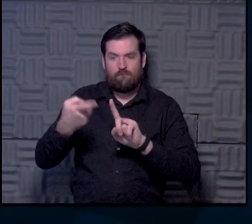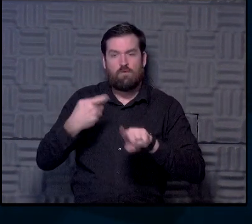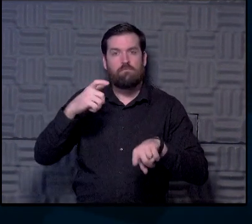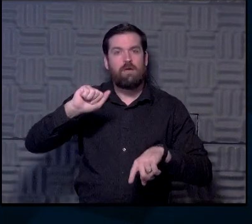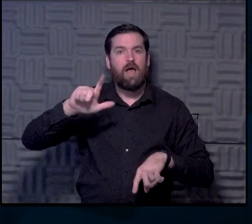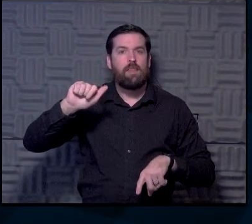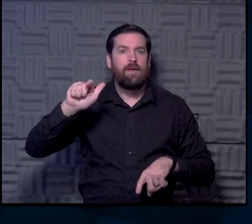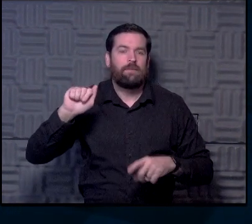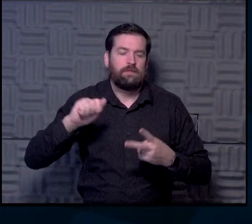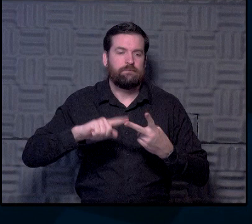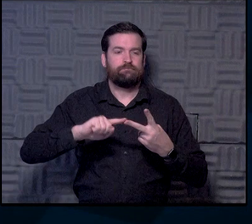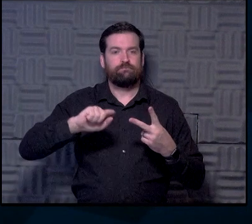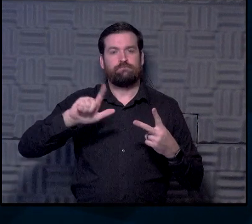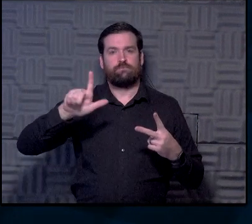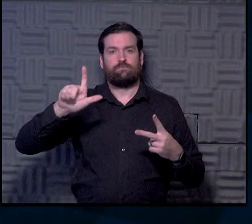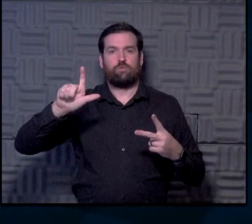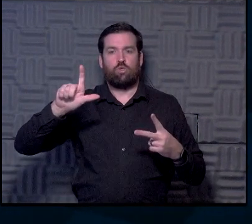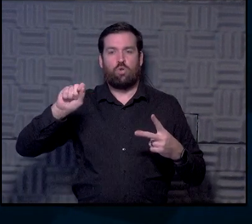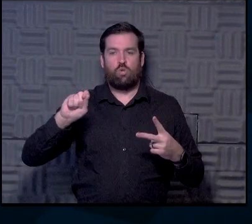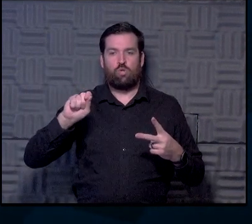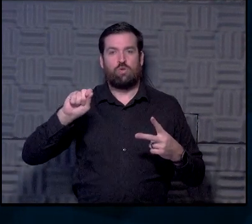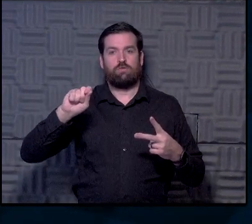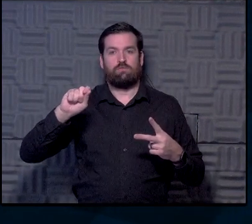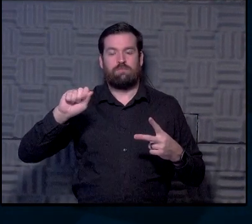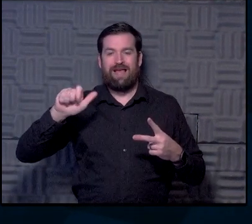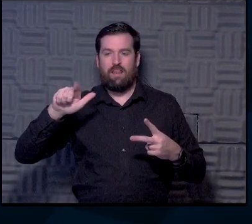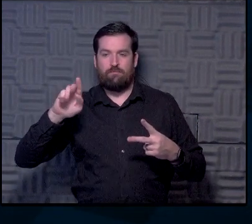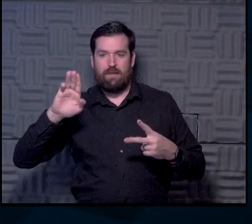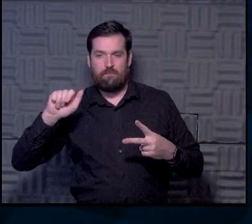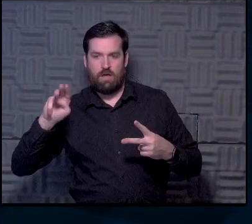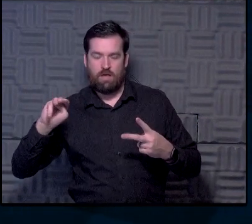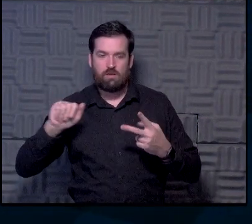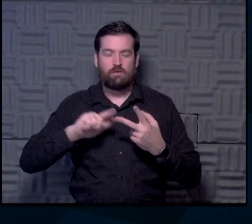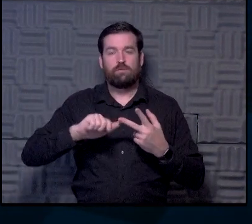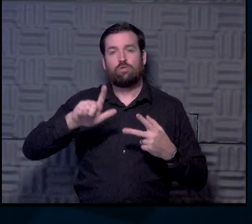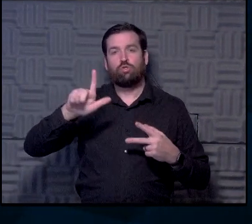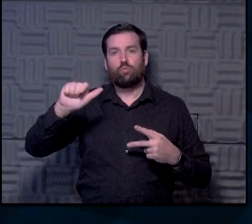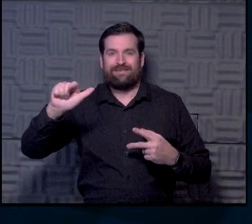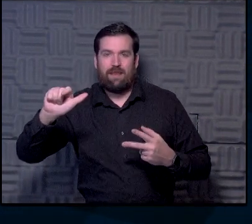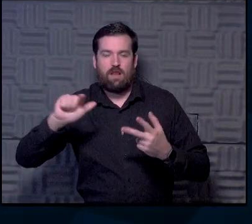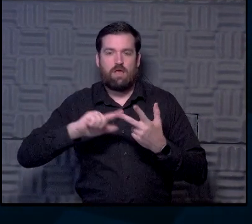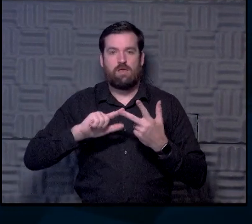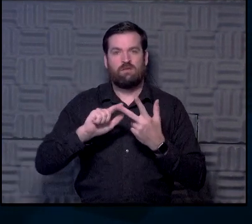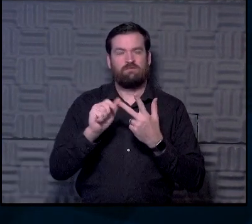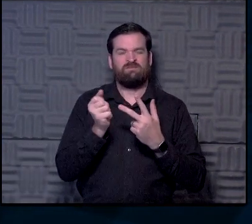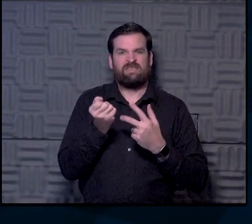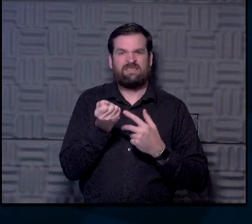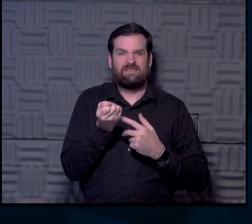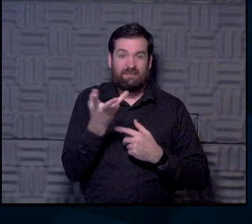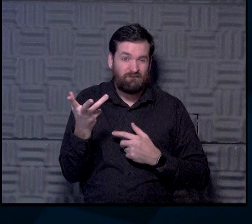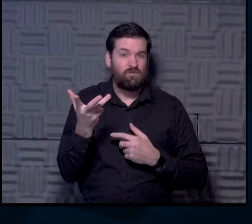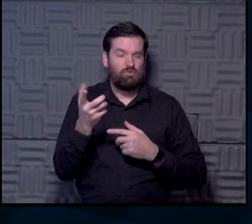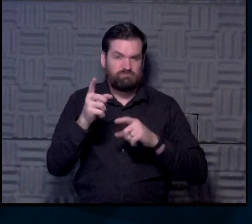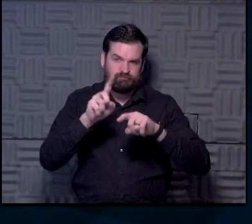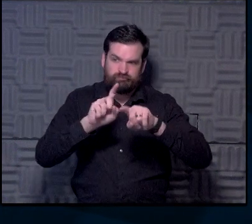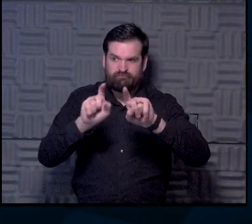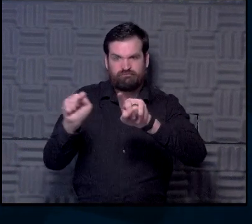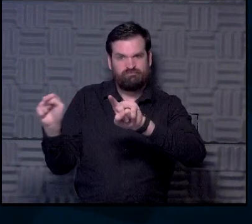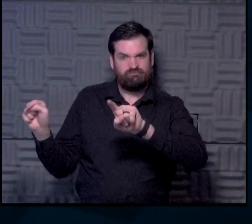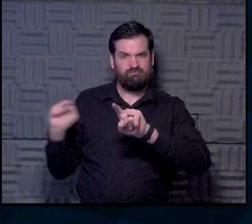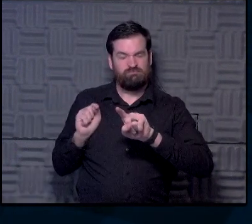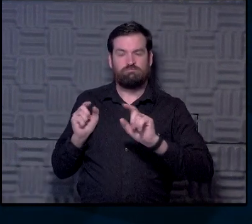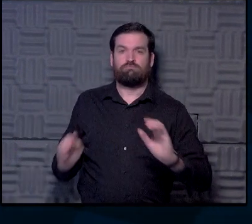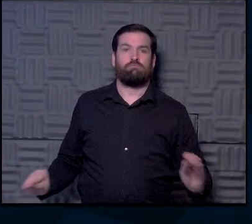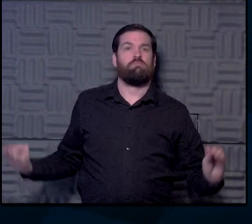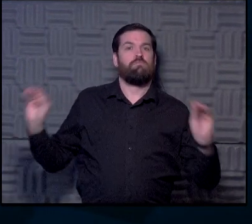Alabama, from Louisiana, hours away even by air transport. And that tells, I think, the story that more